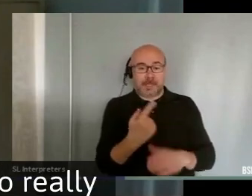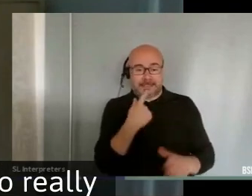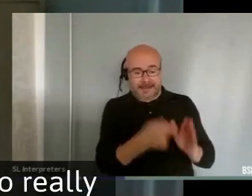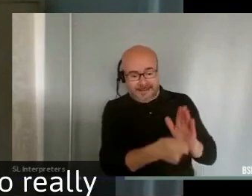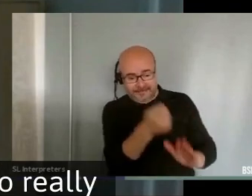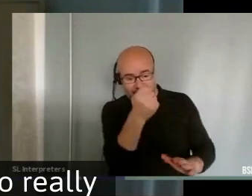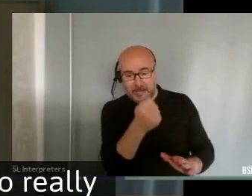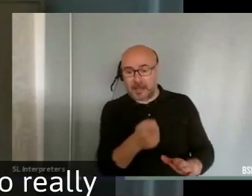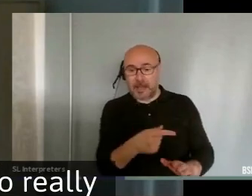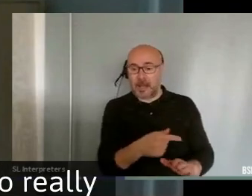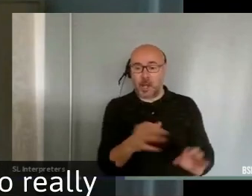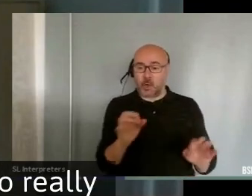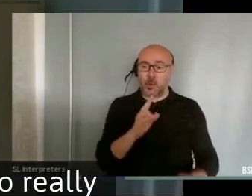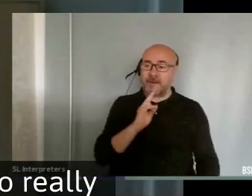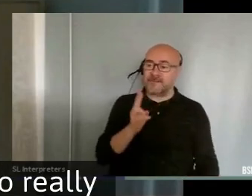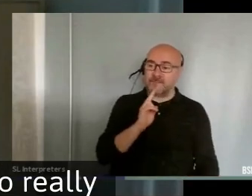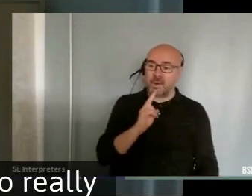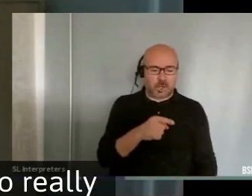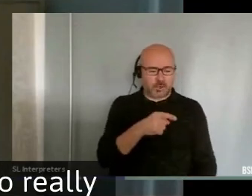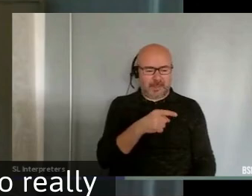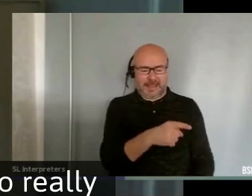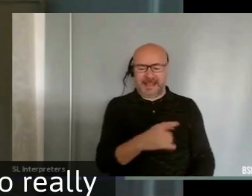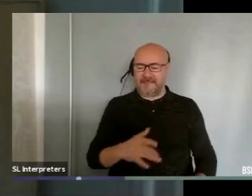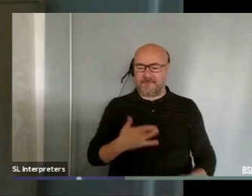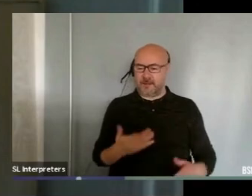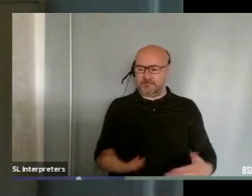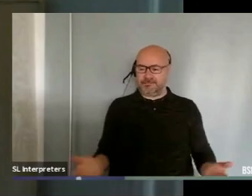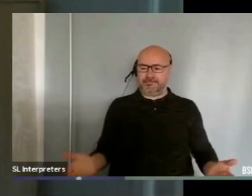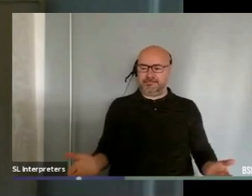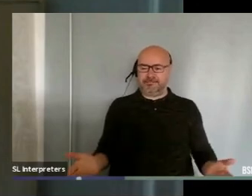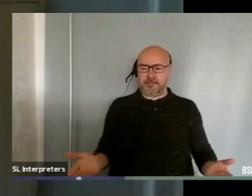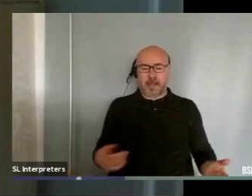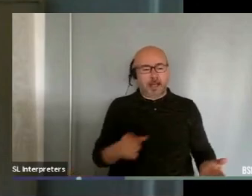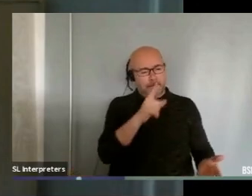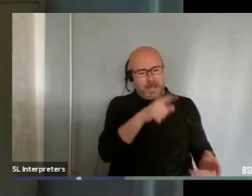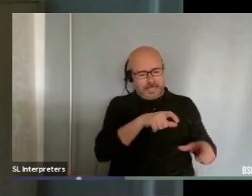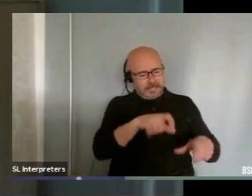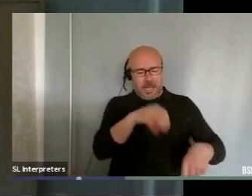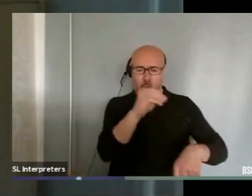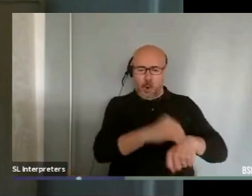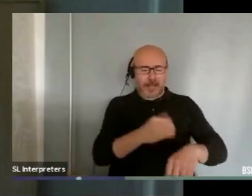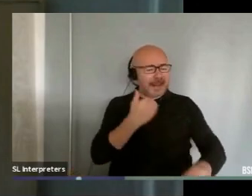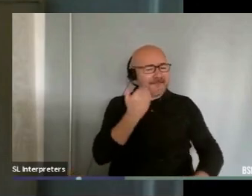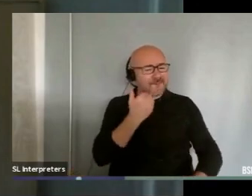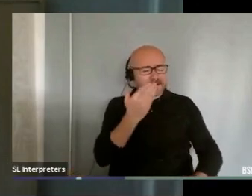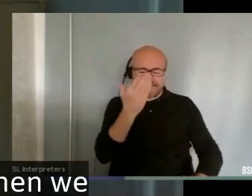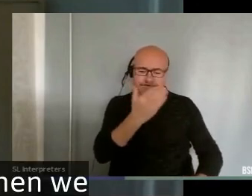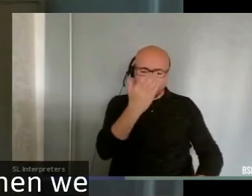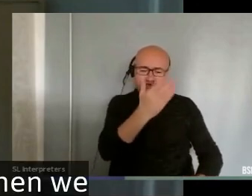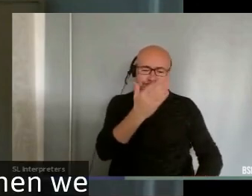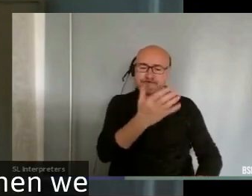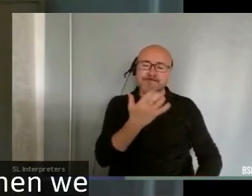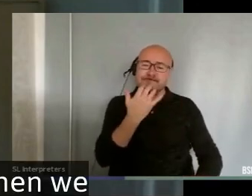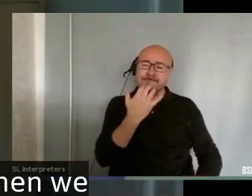are all ingredients, I think, to really have quite a damaged psychological contract, yet they still manage to go out there and try and do their best.